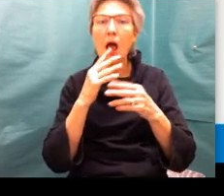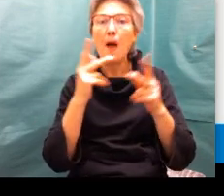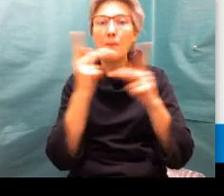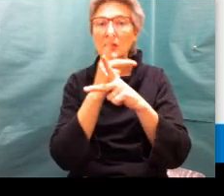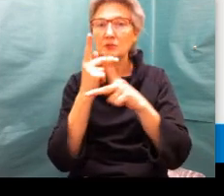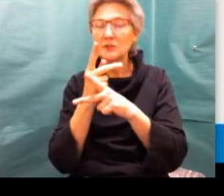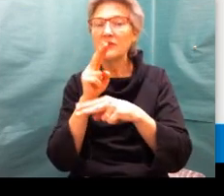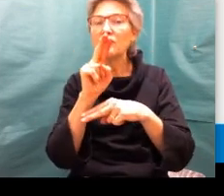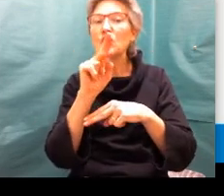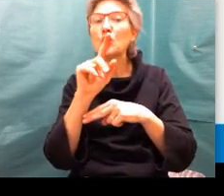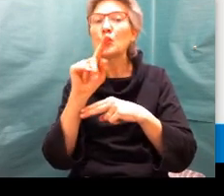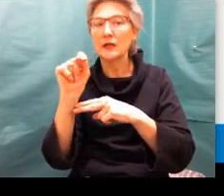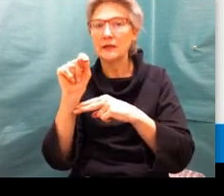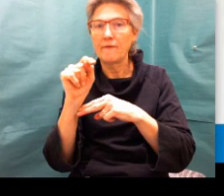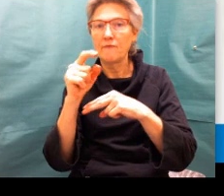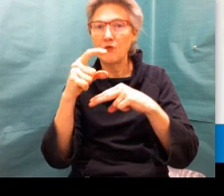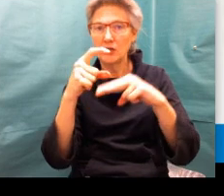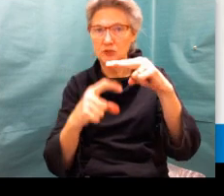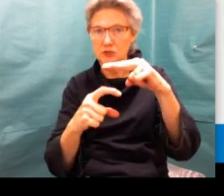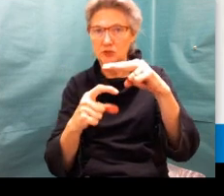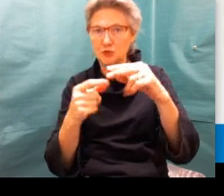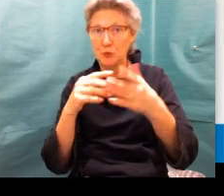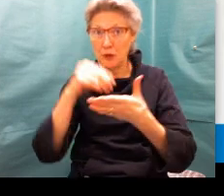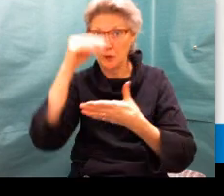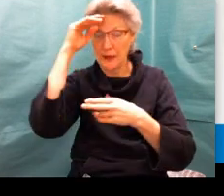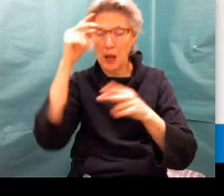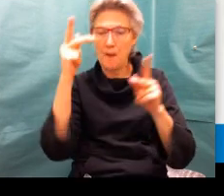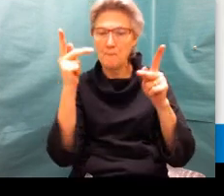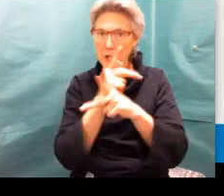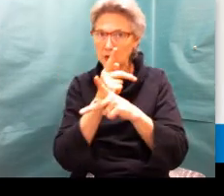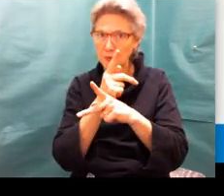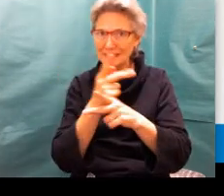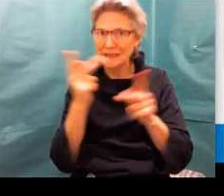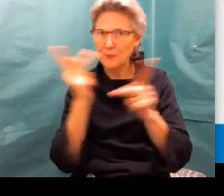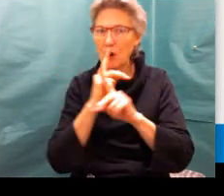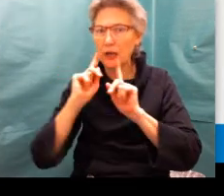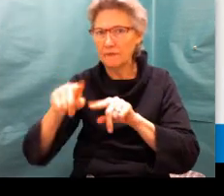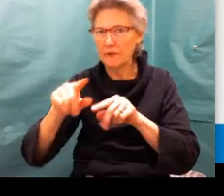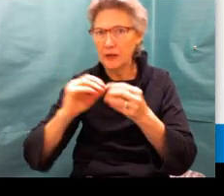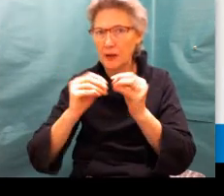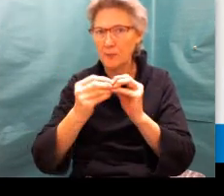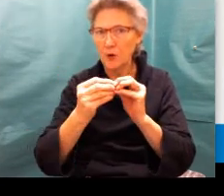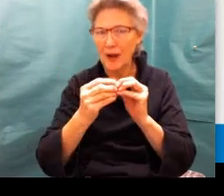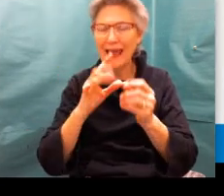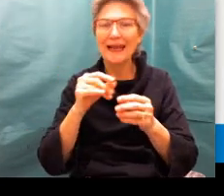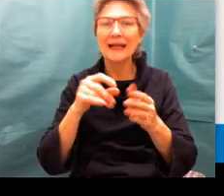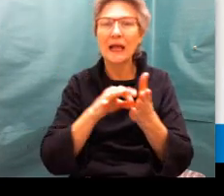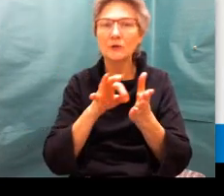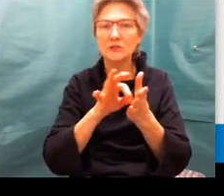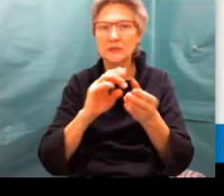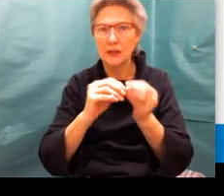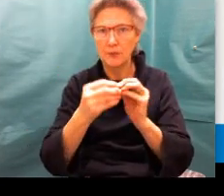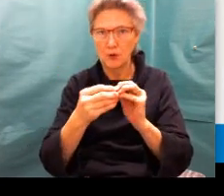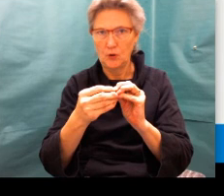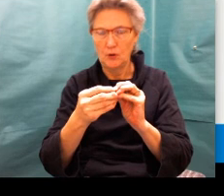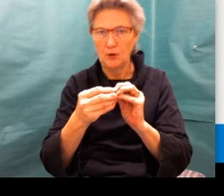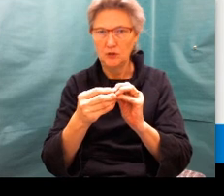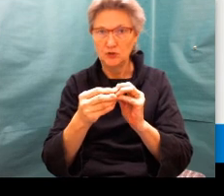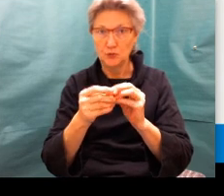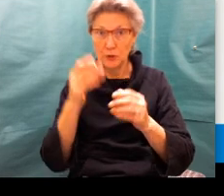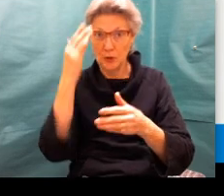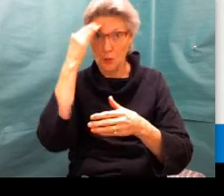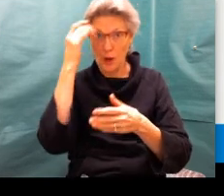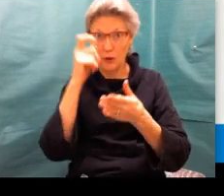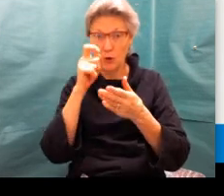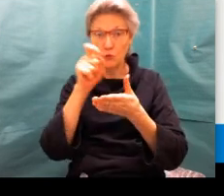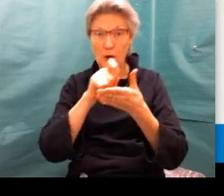unit fractions. We learned that a multiple is the product of a number and a counting number. So we know how to write multiples of